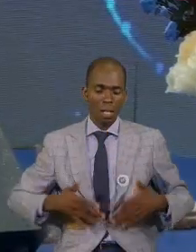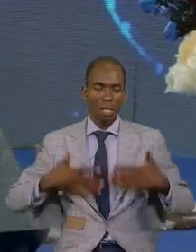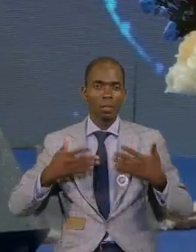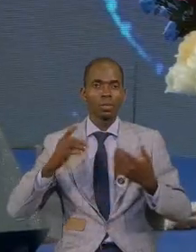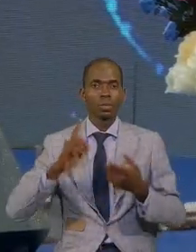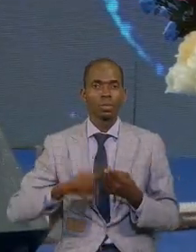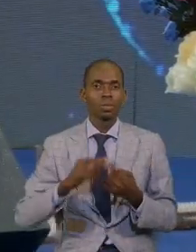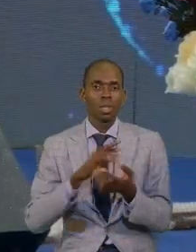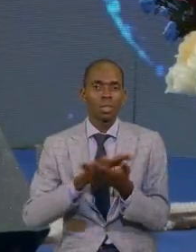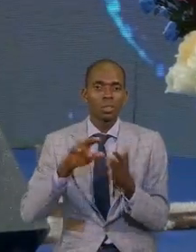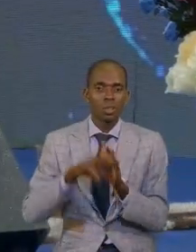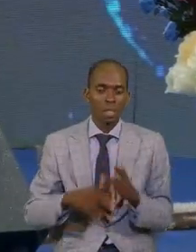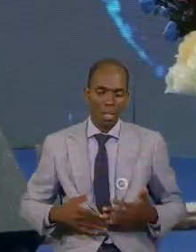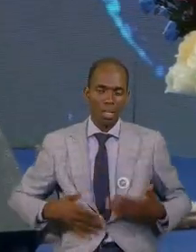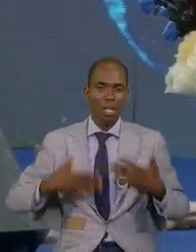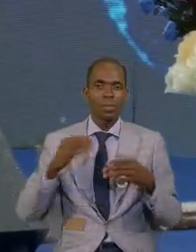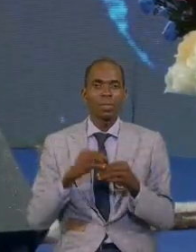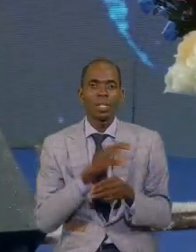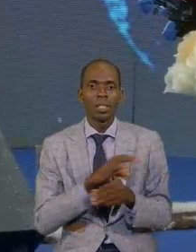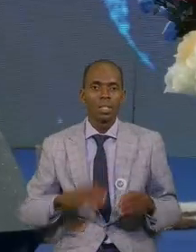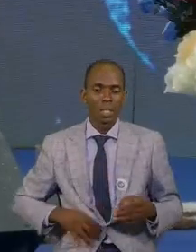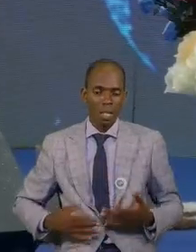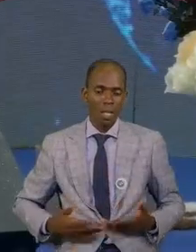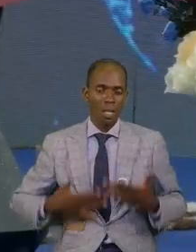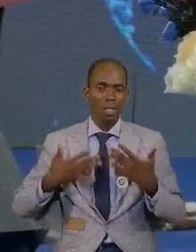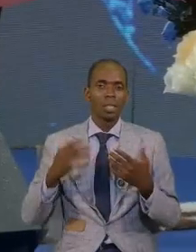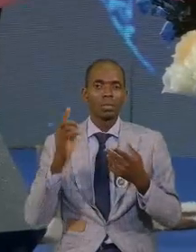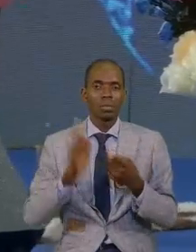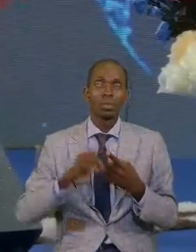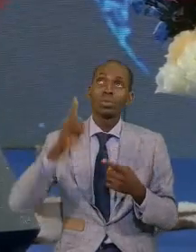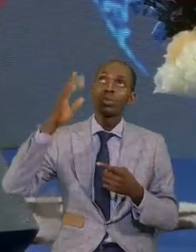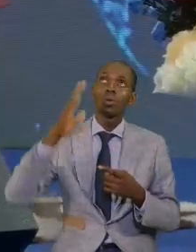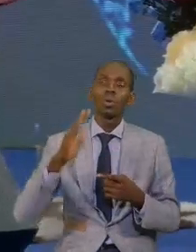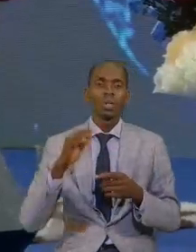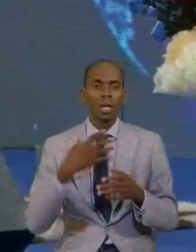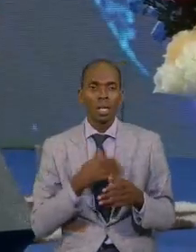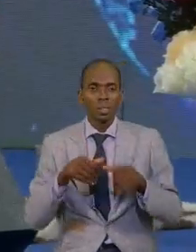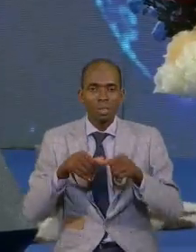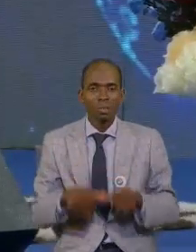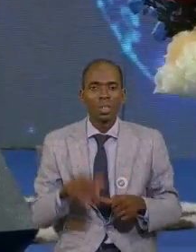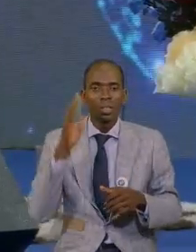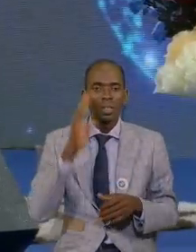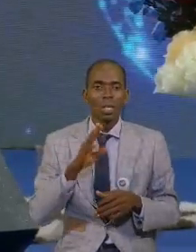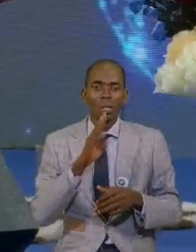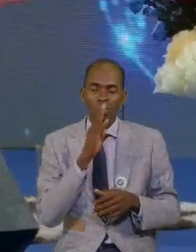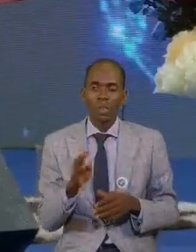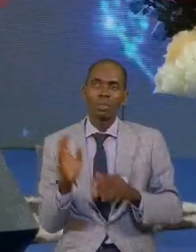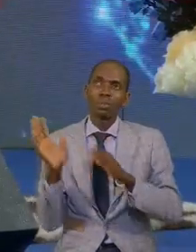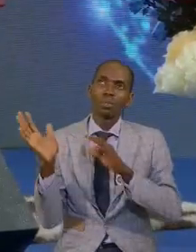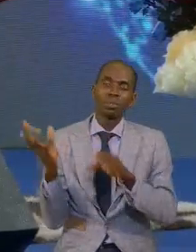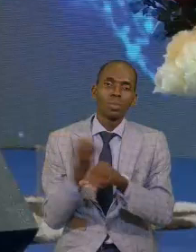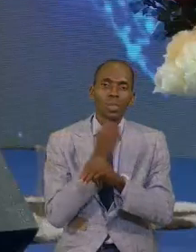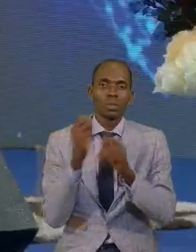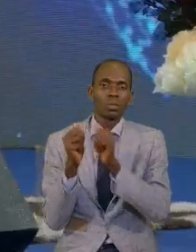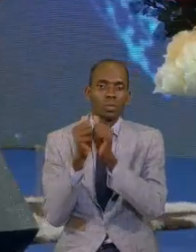righteousness, alive in Christ, alive unto God, and remain, shall be caught up together like Enoch, caught